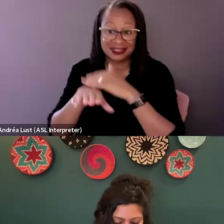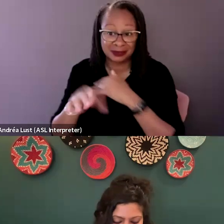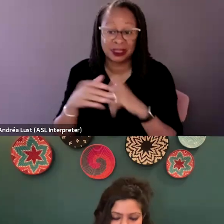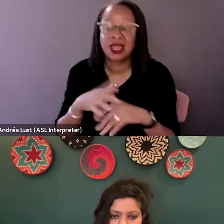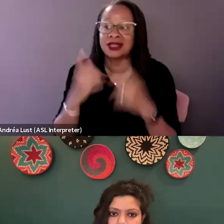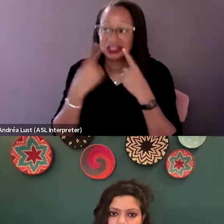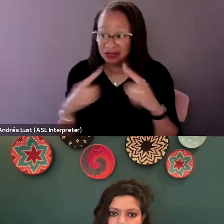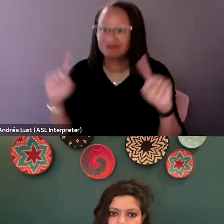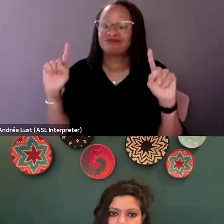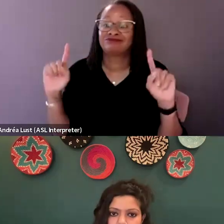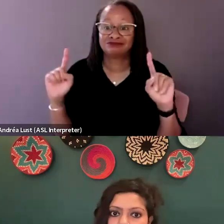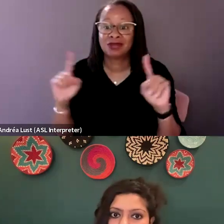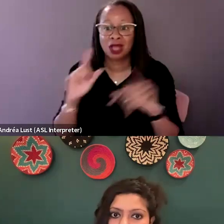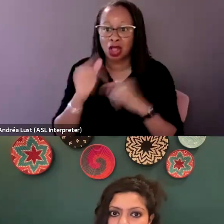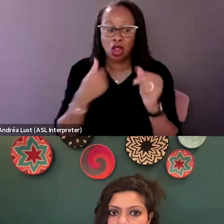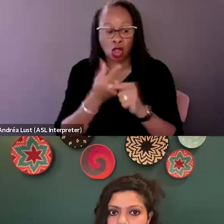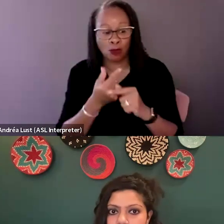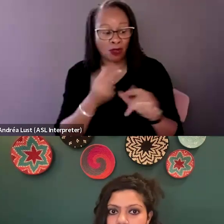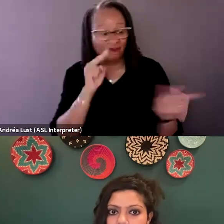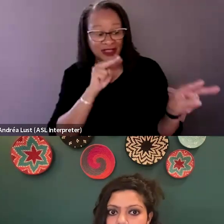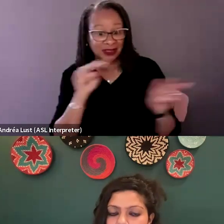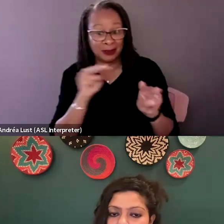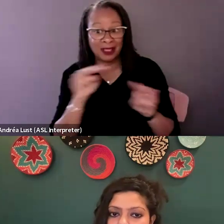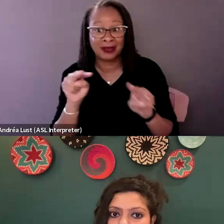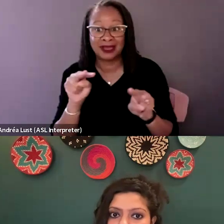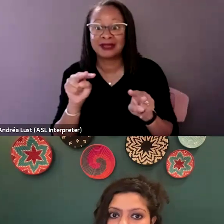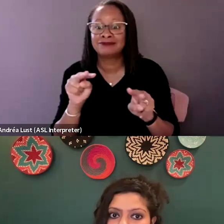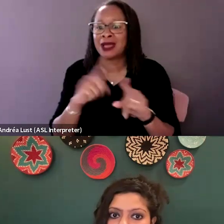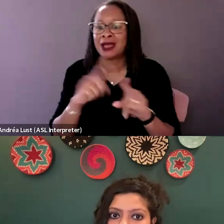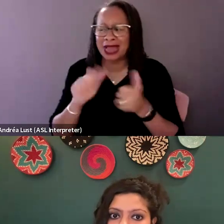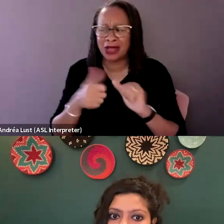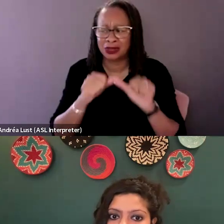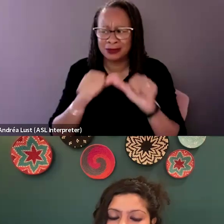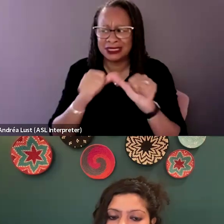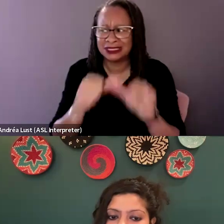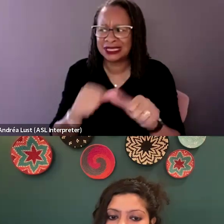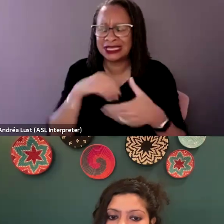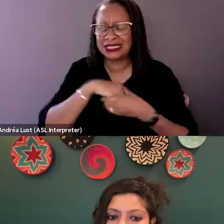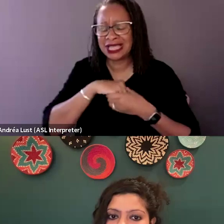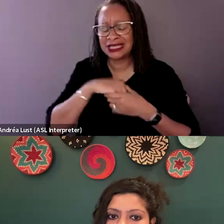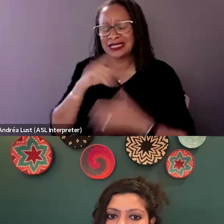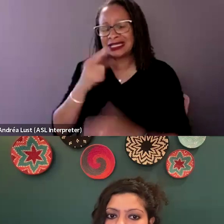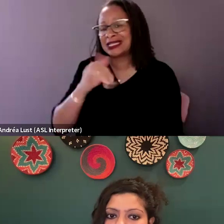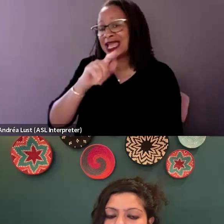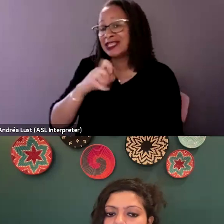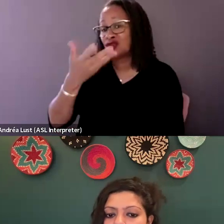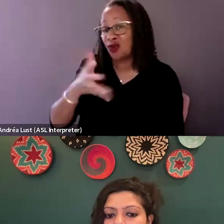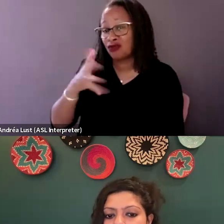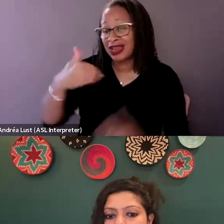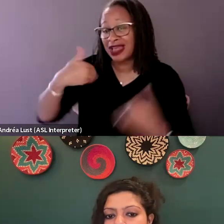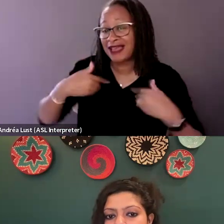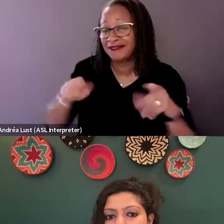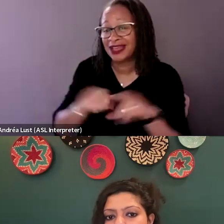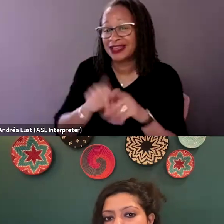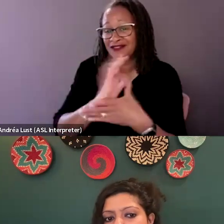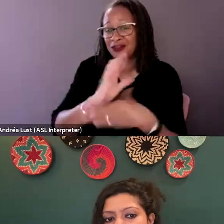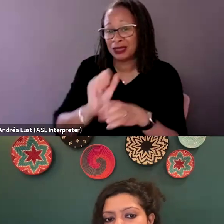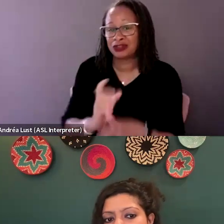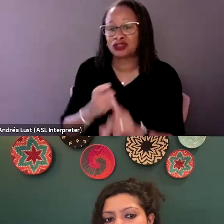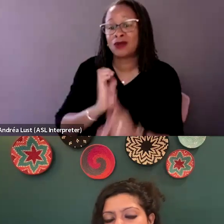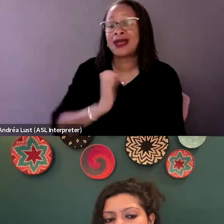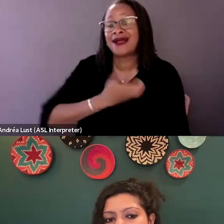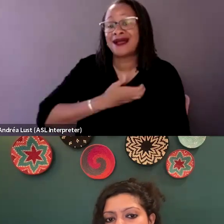ecosystem. We are we are more of us sort of out there, and I know, like you said, there are a lot more of us trying to pay it forward